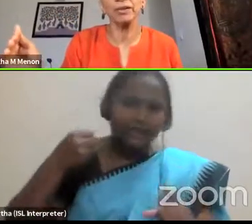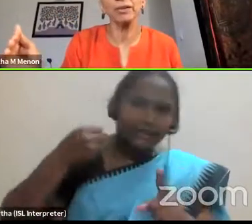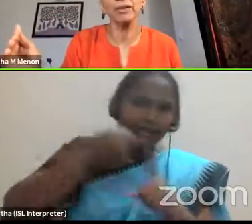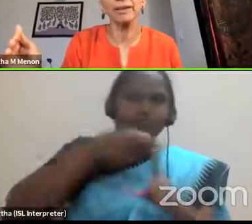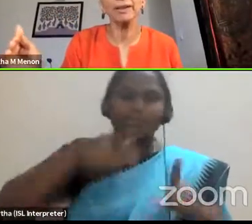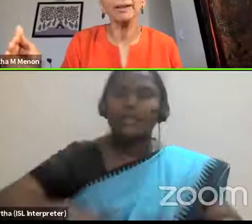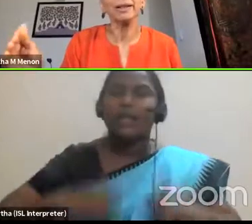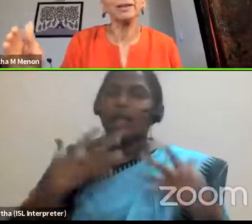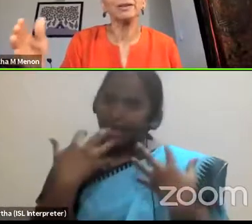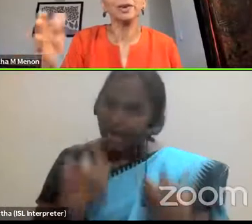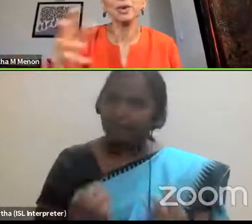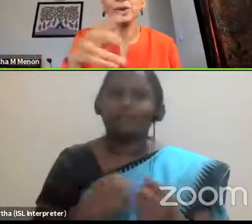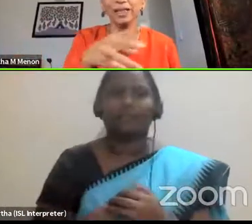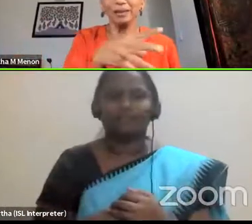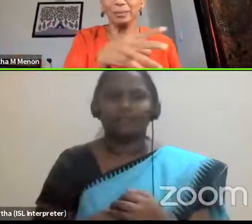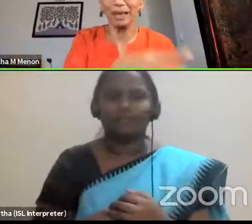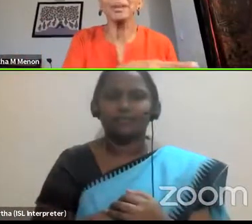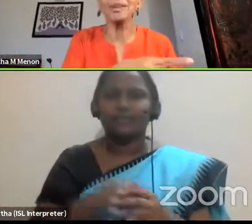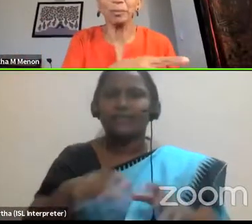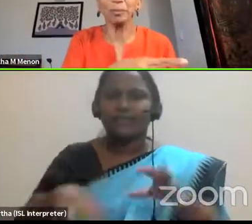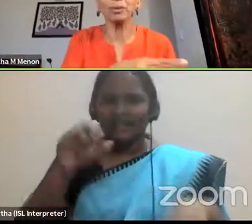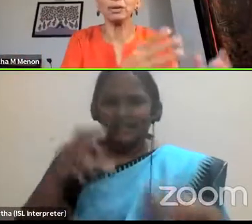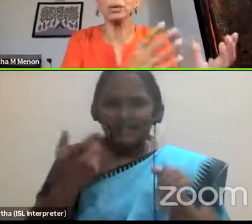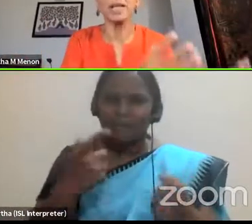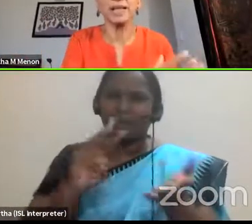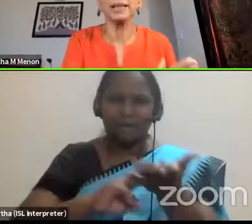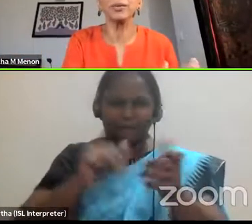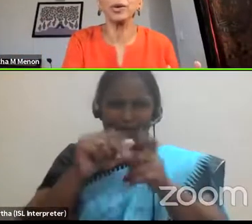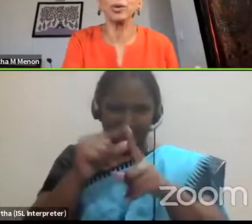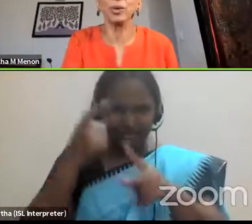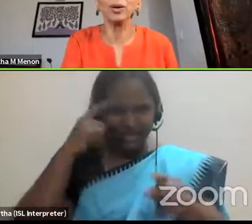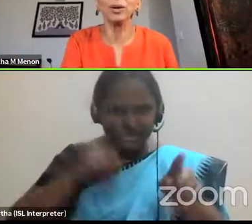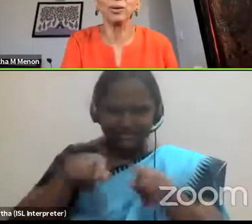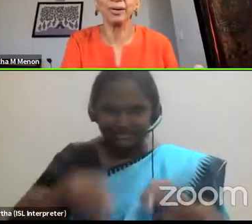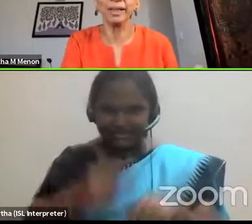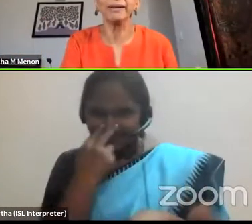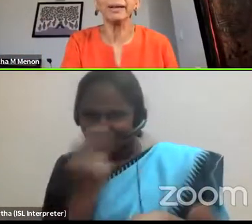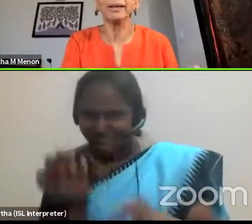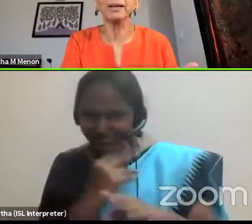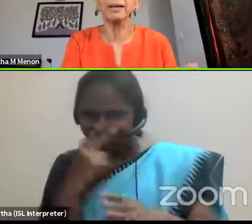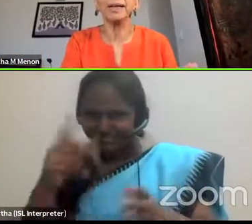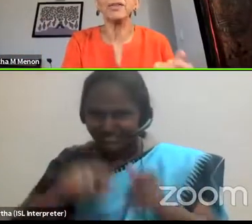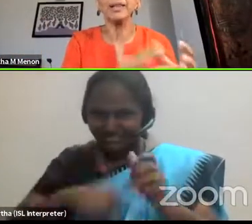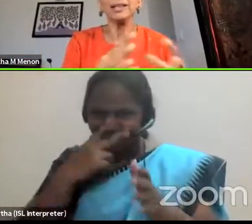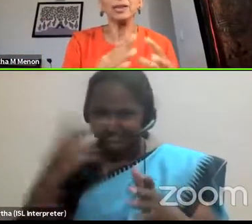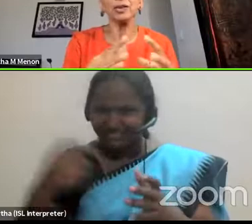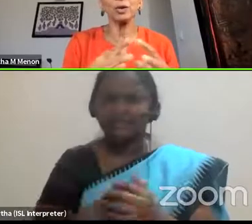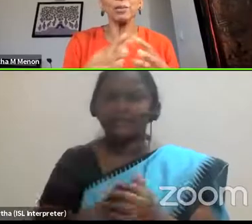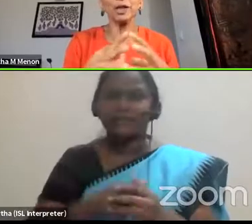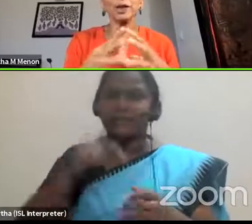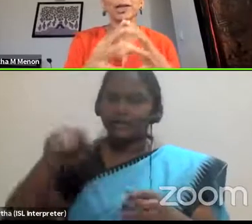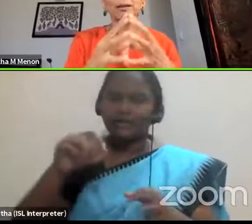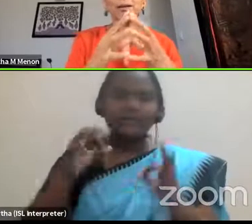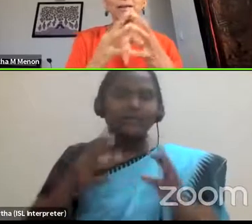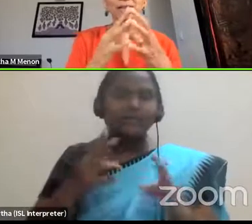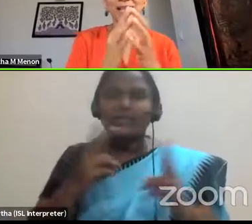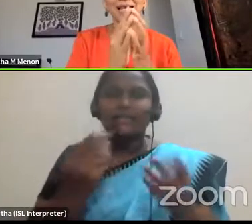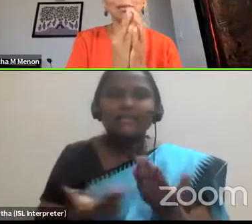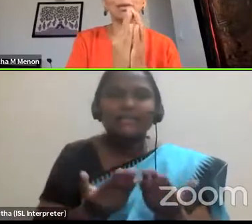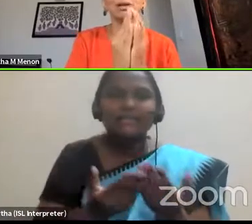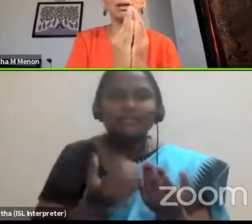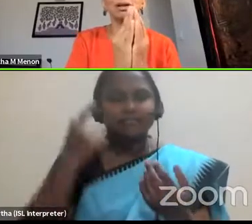to have, right? Just to take the MAP example, the Hussein that we saw, right? And it's very easy to imagine that